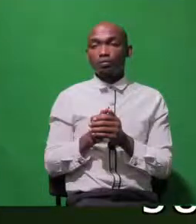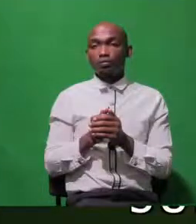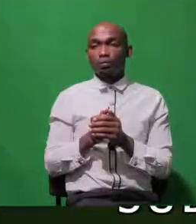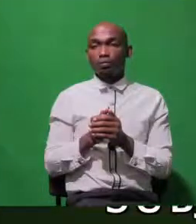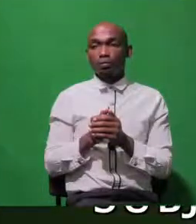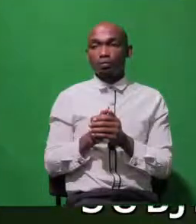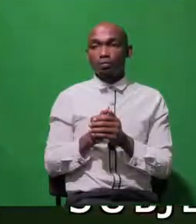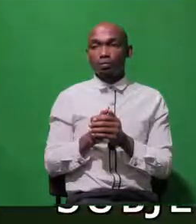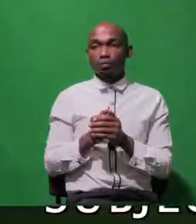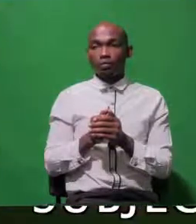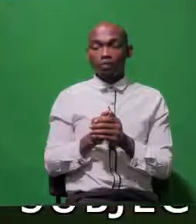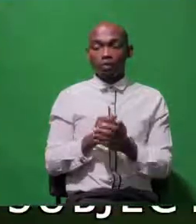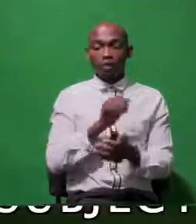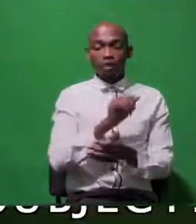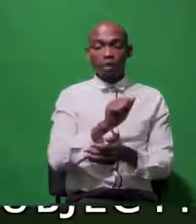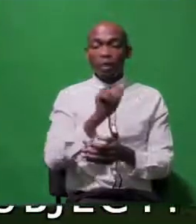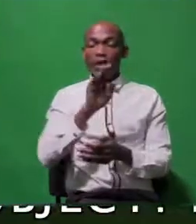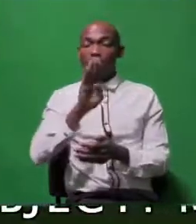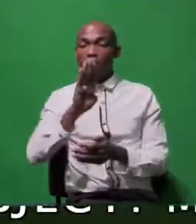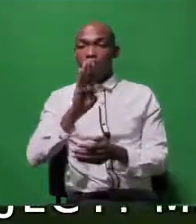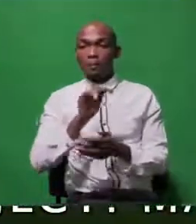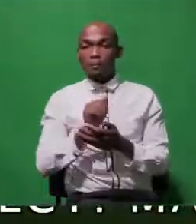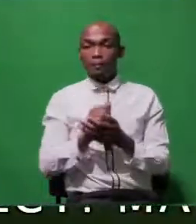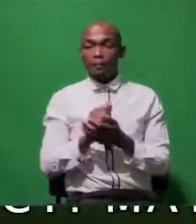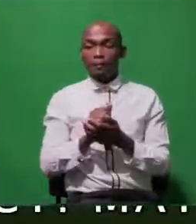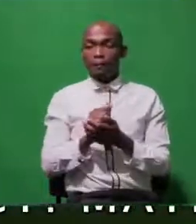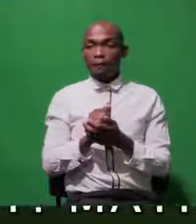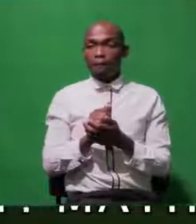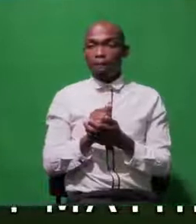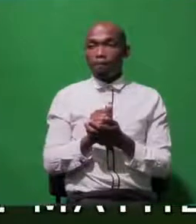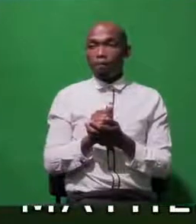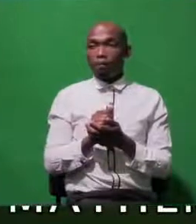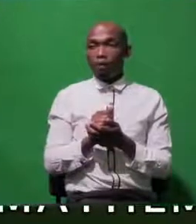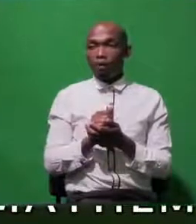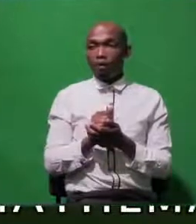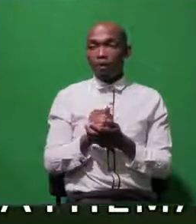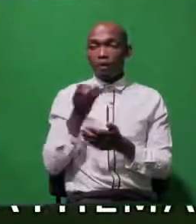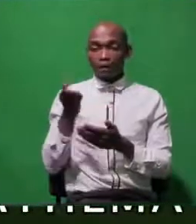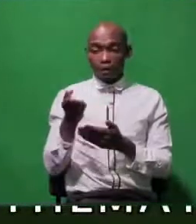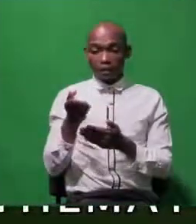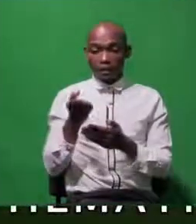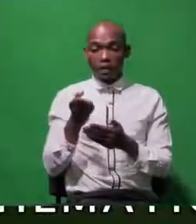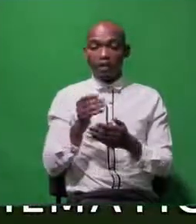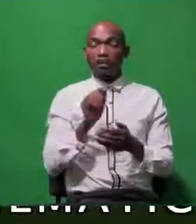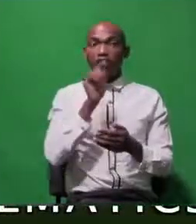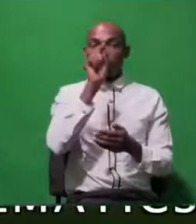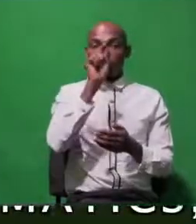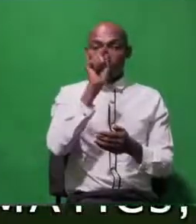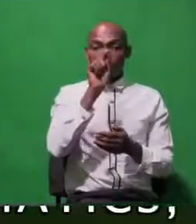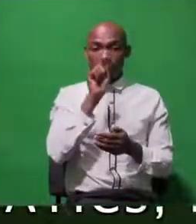A, B, and here there's a dotted line.